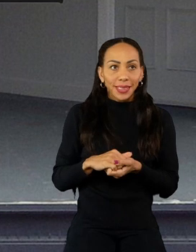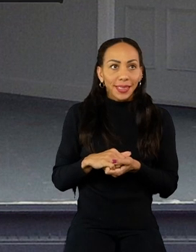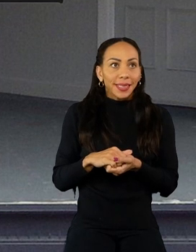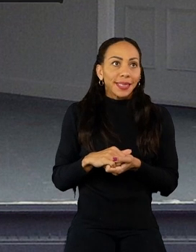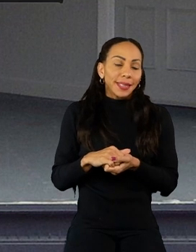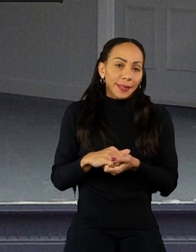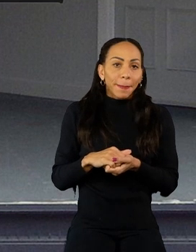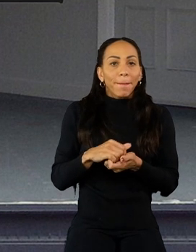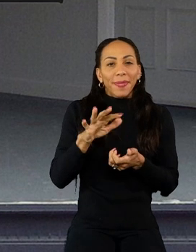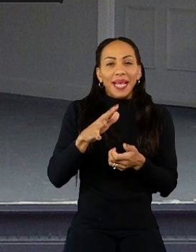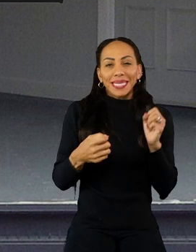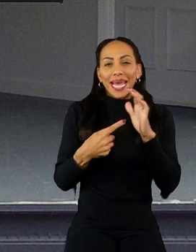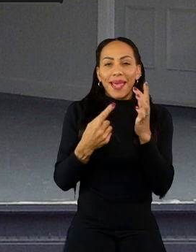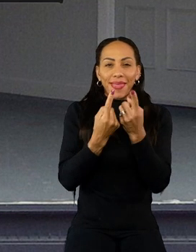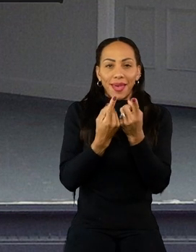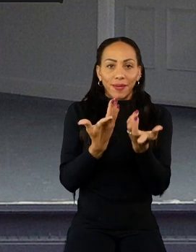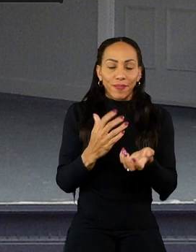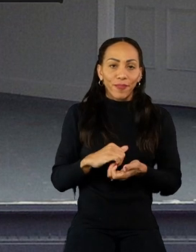works. Mm-hmm. And I think that's